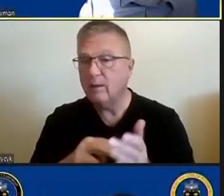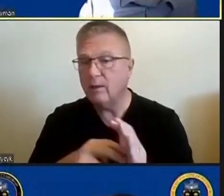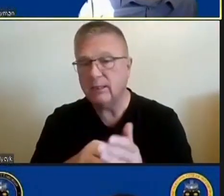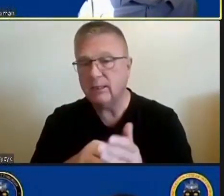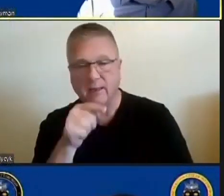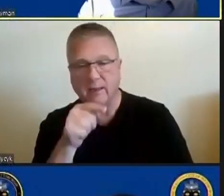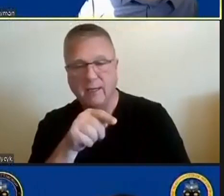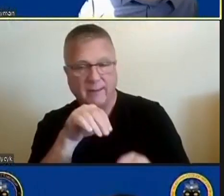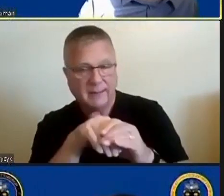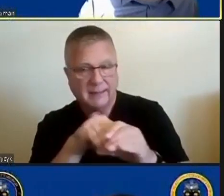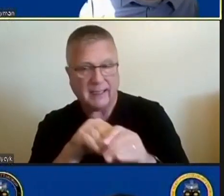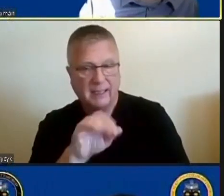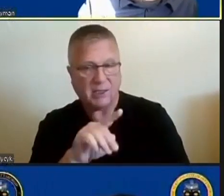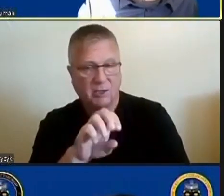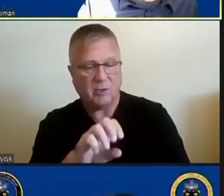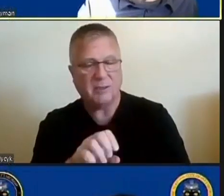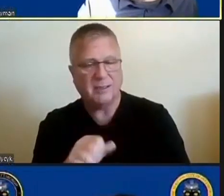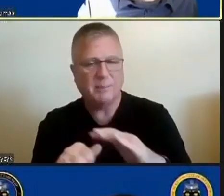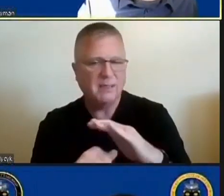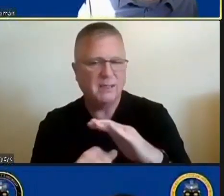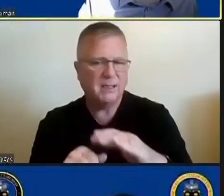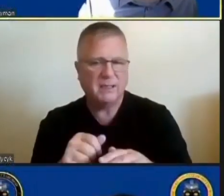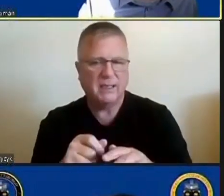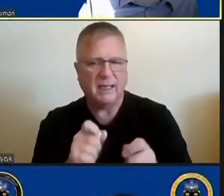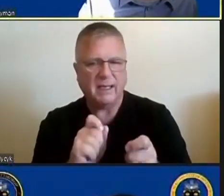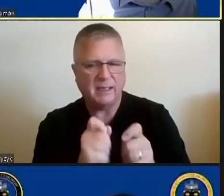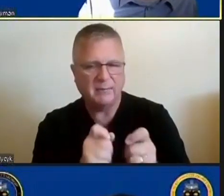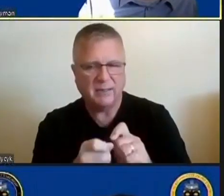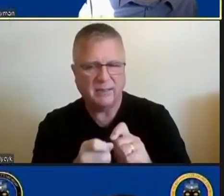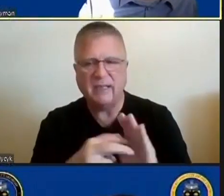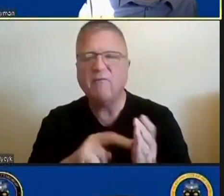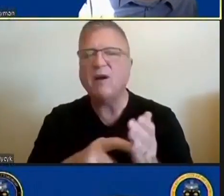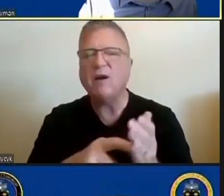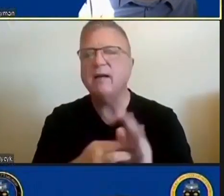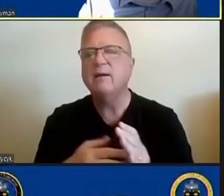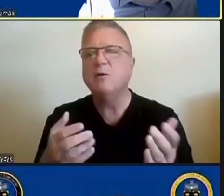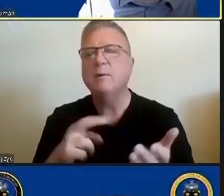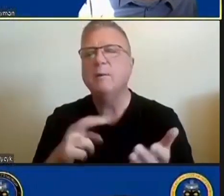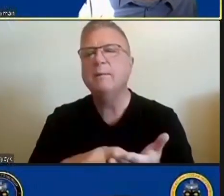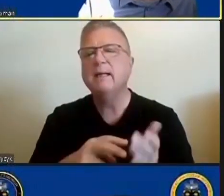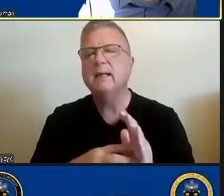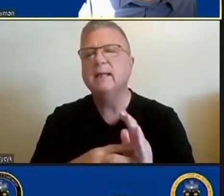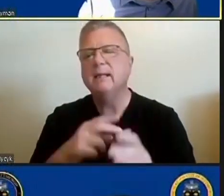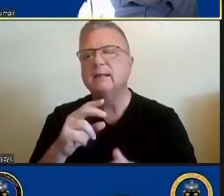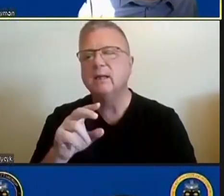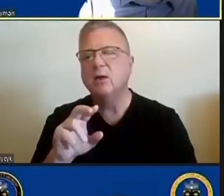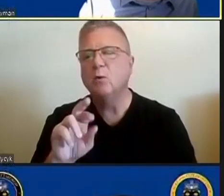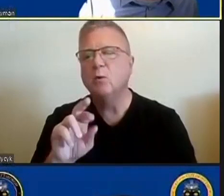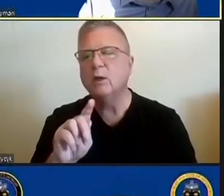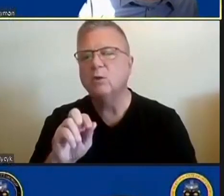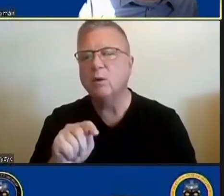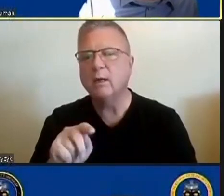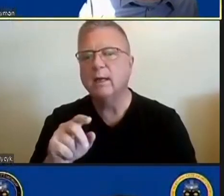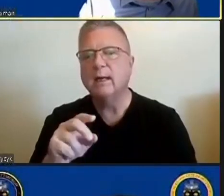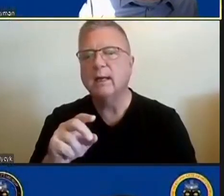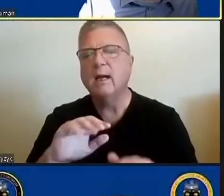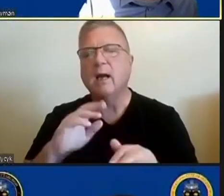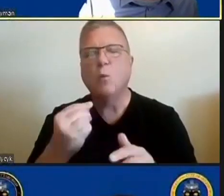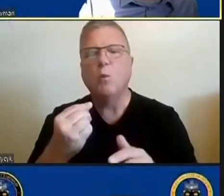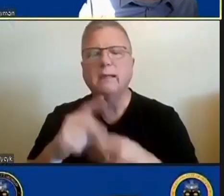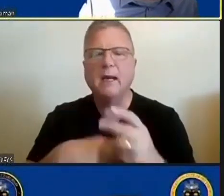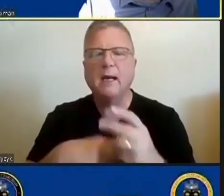code basically had us regulating or defining a restaurant by the type of plateware that was used,